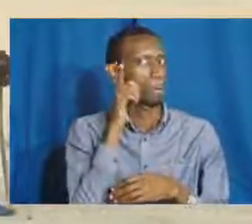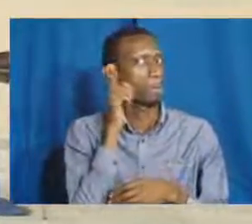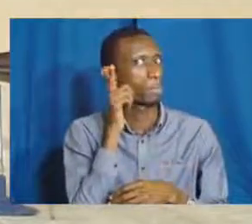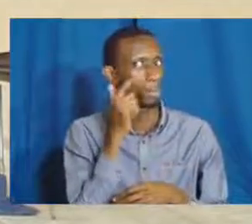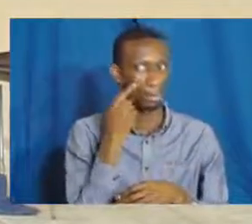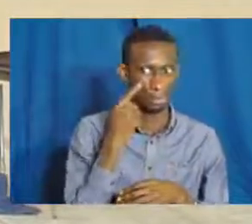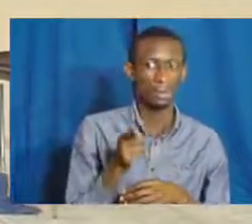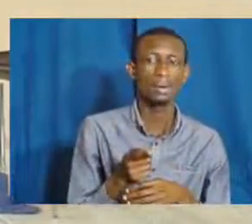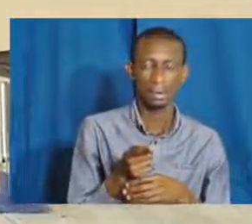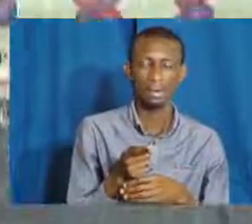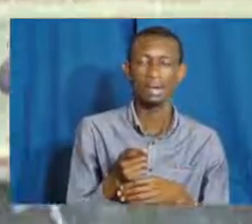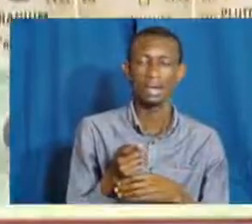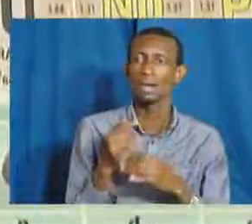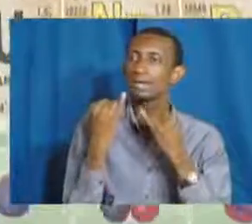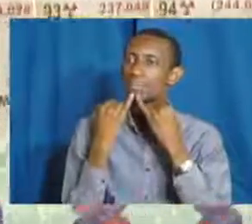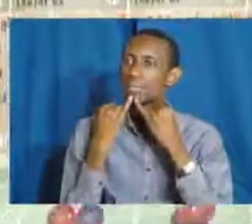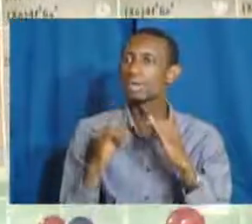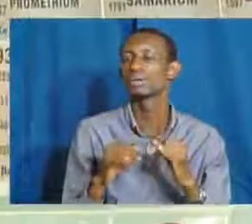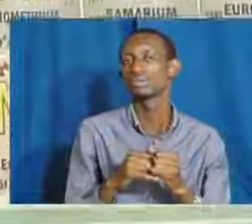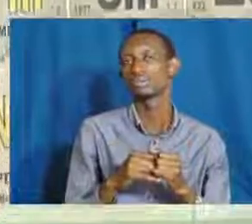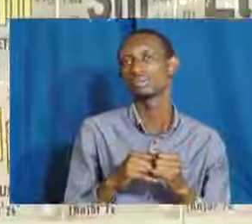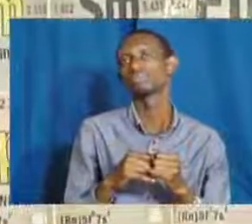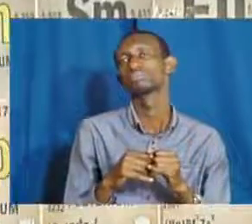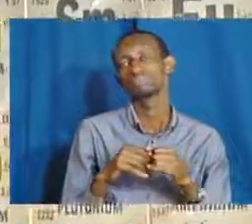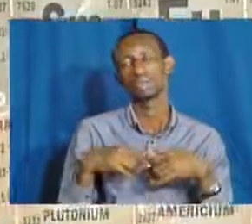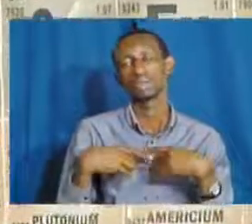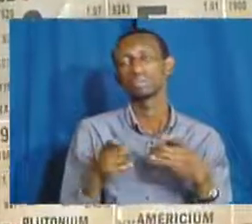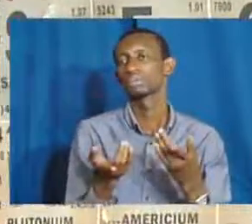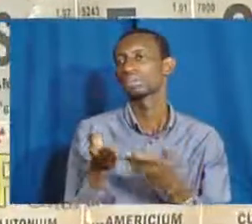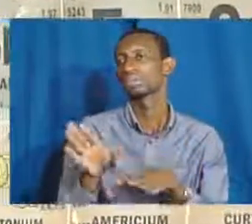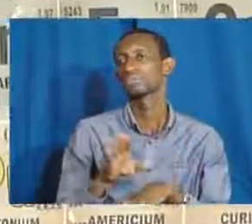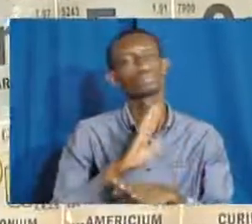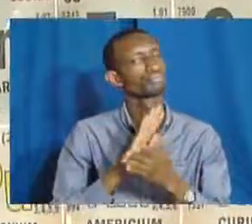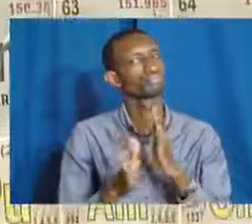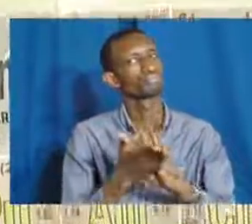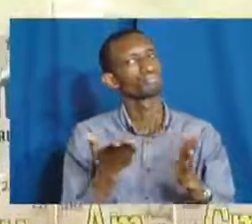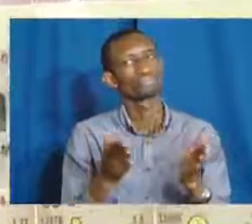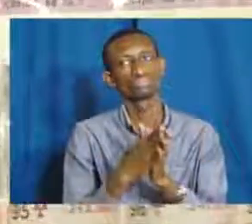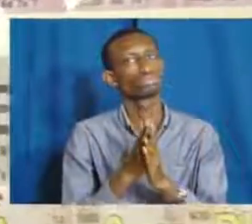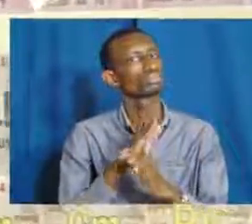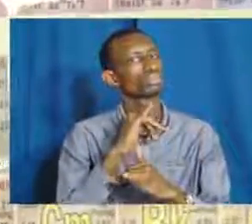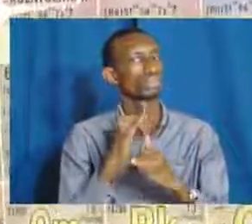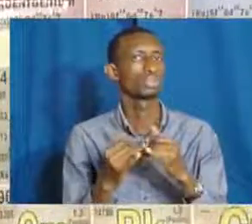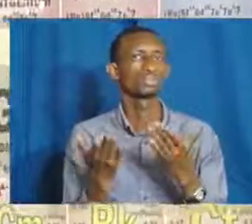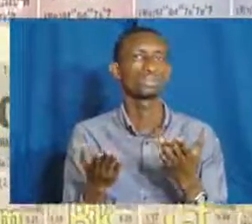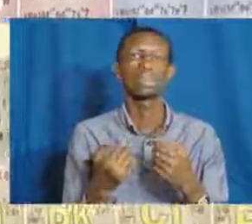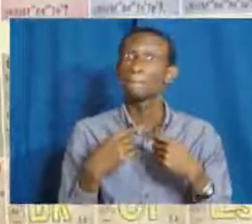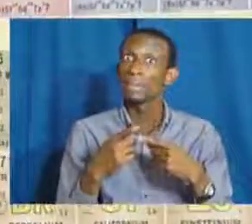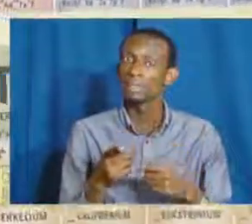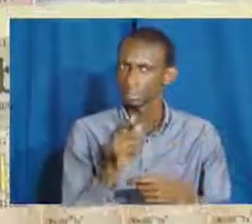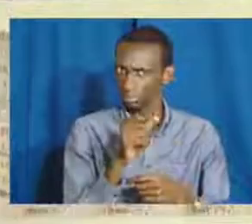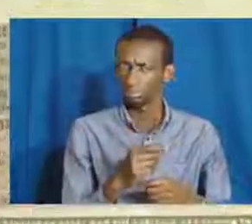there. Now, coming back to the periodic table, we have these values on the periodic